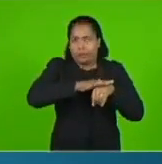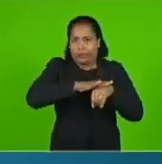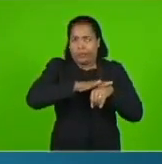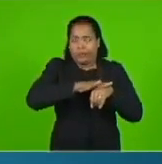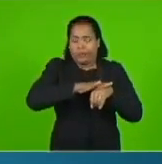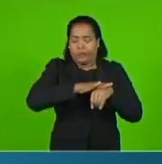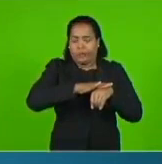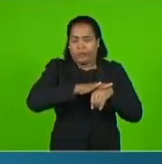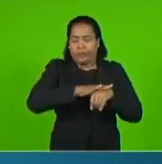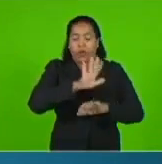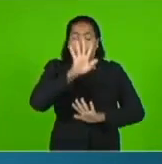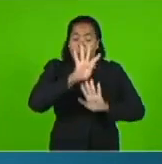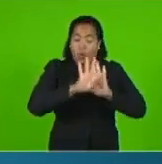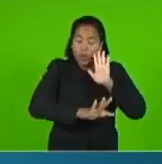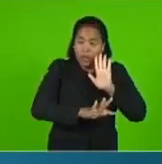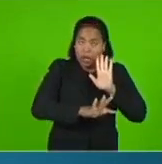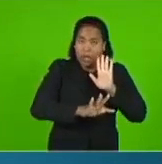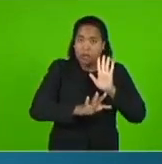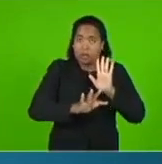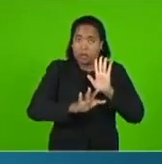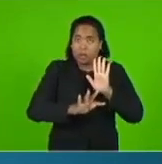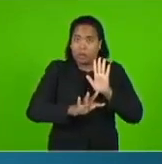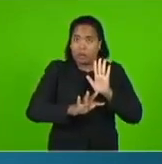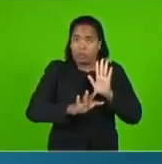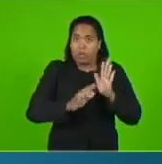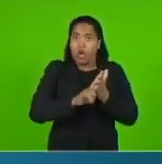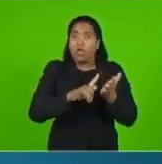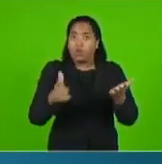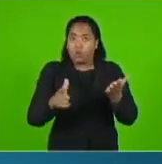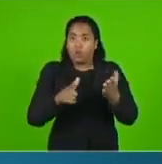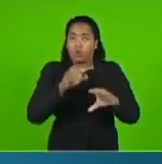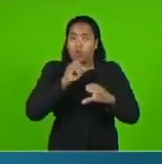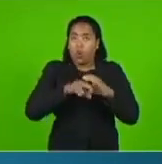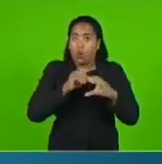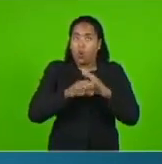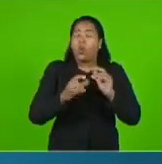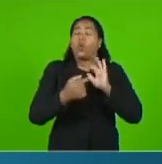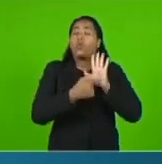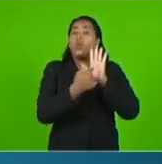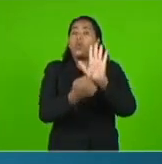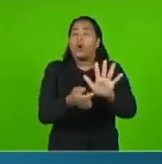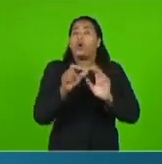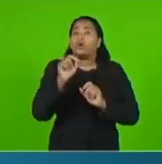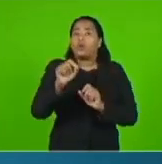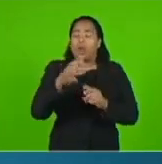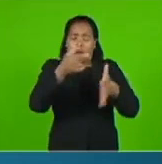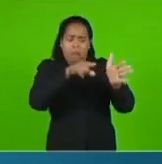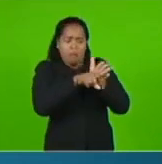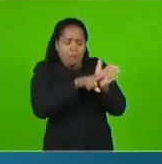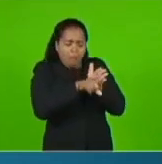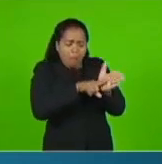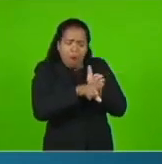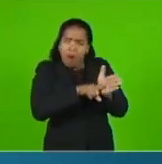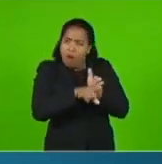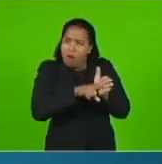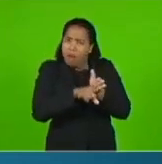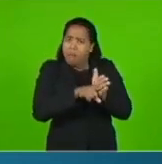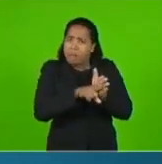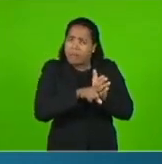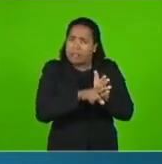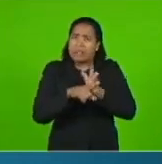is dying. The text also on the newspaper says the following. which was a research